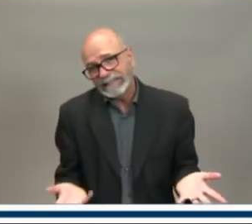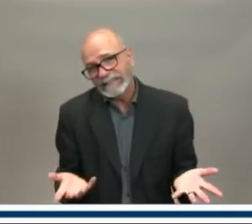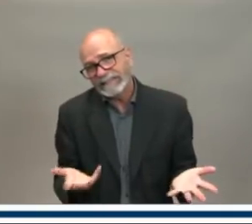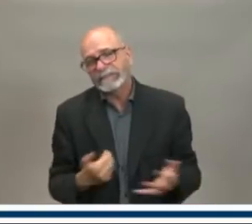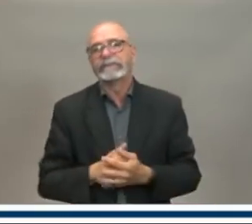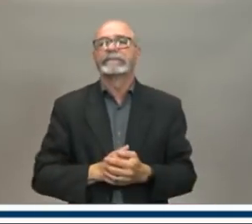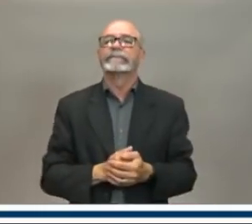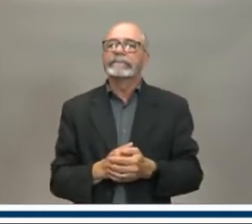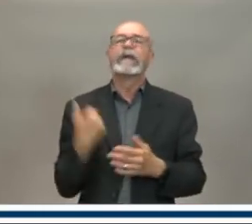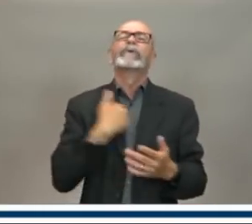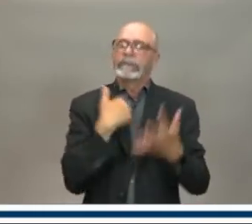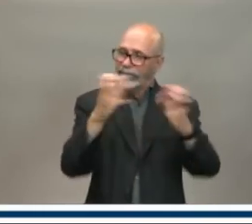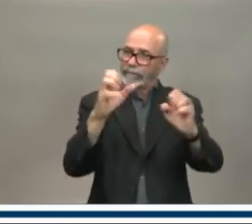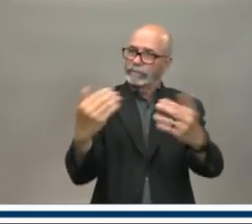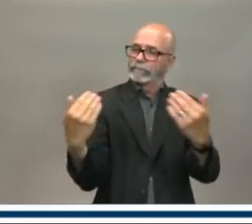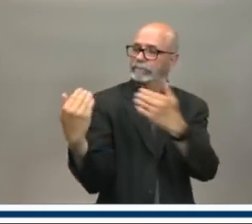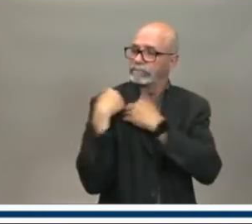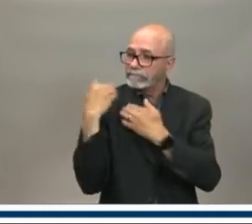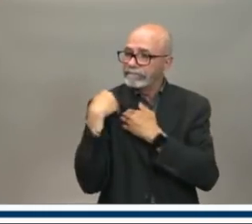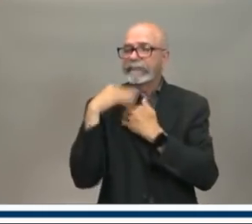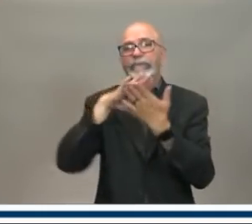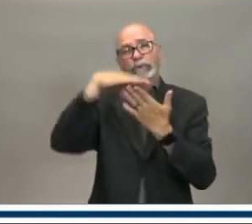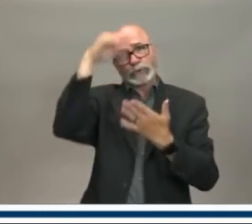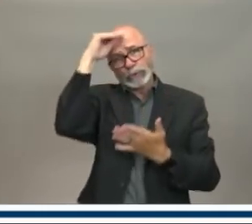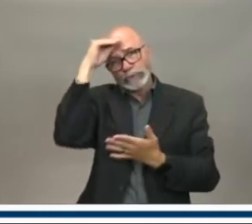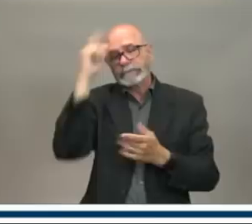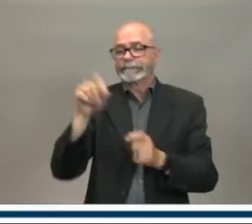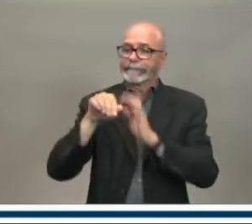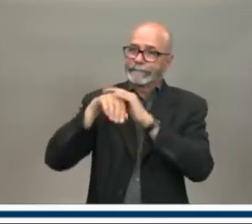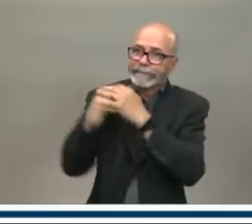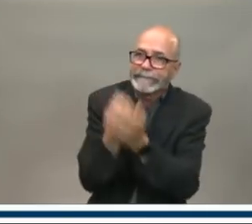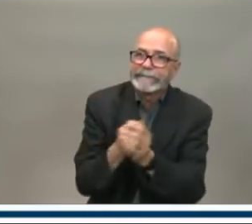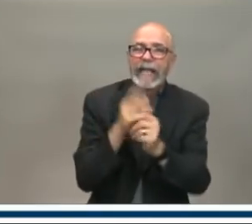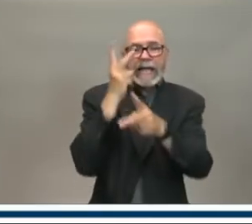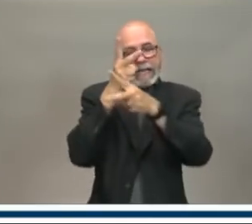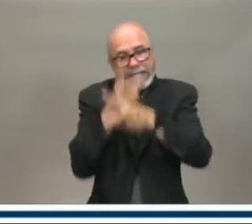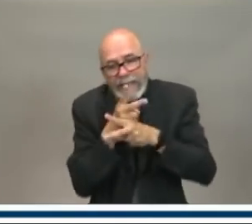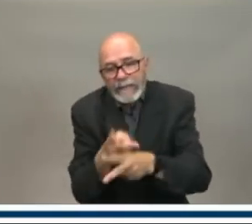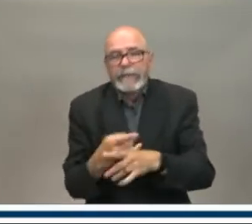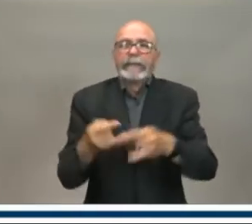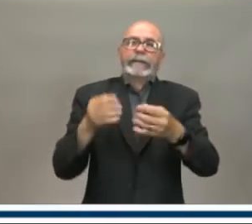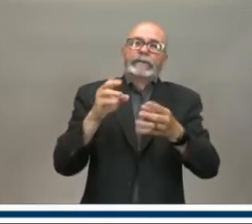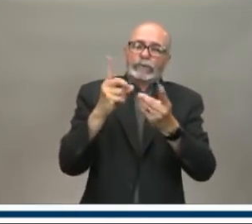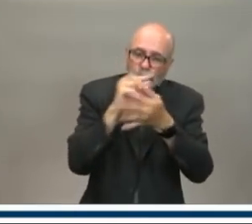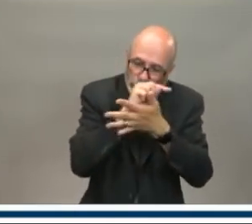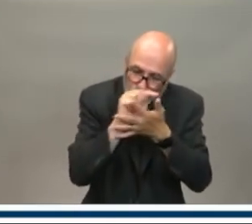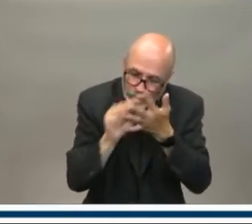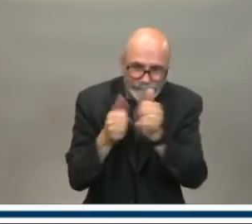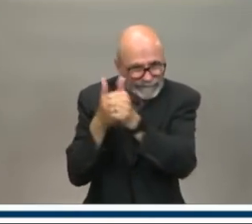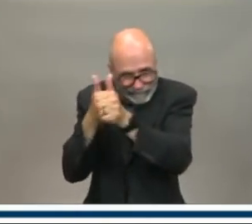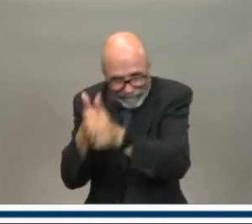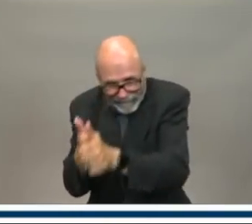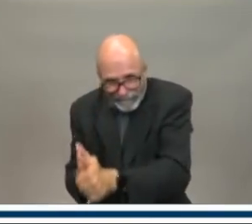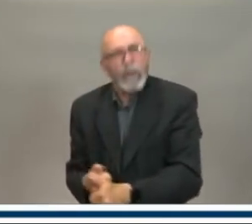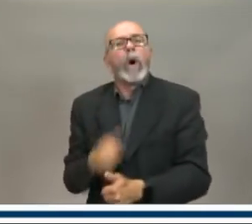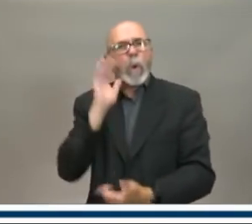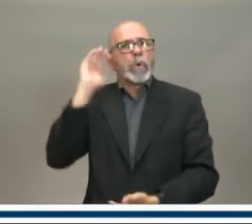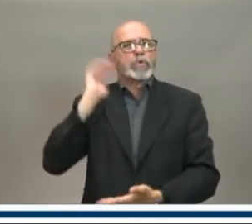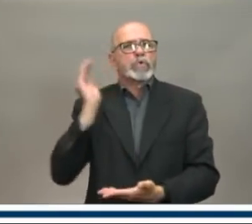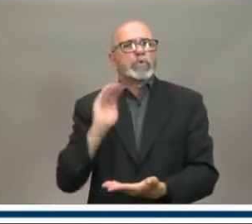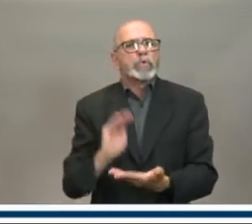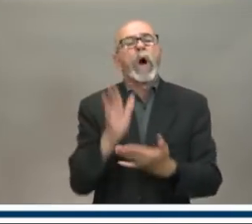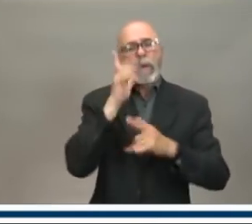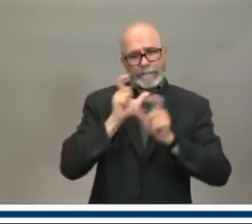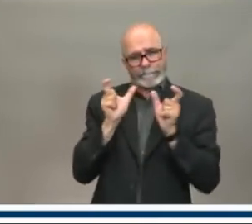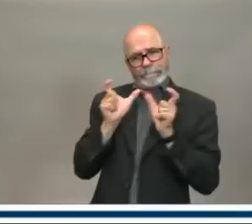our responsibility of how we continue to take the necessary steps that can continue to protect each other. Even as